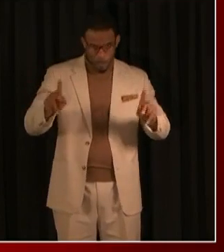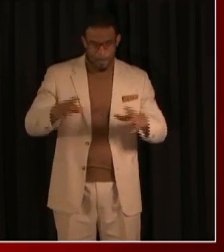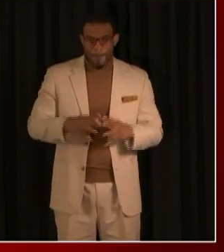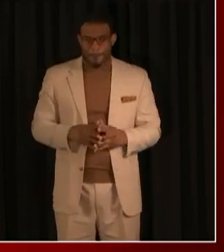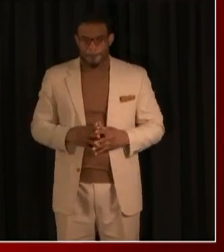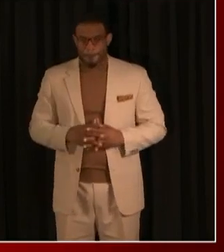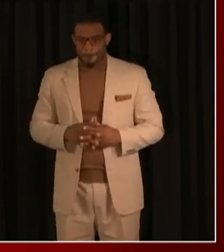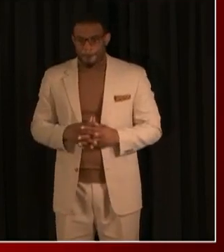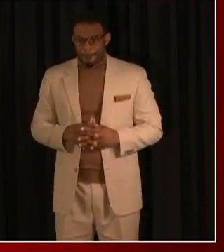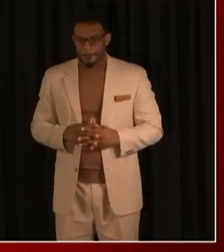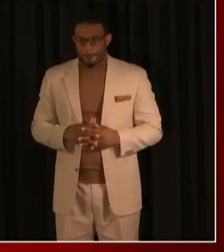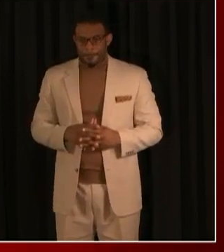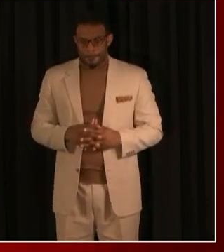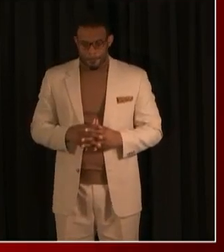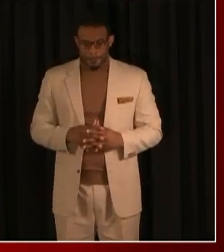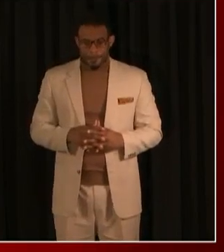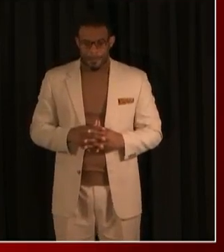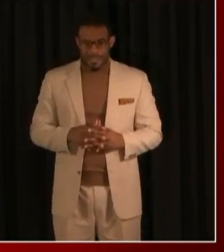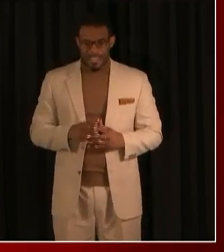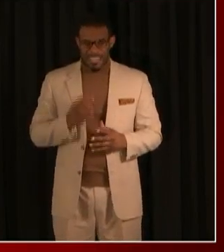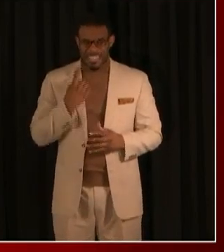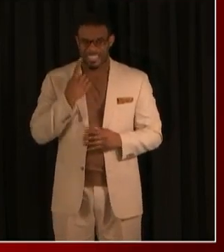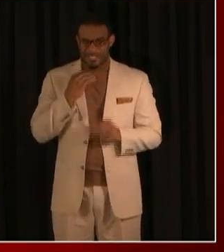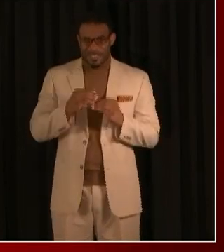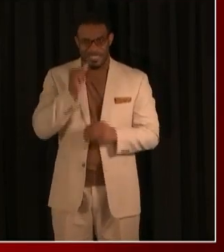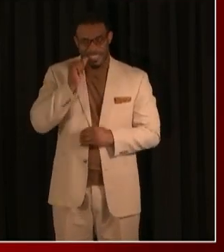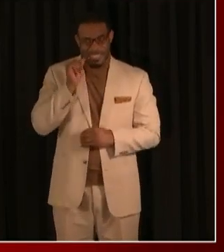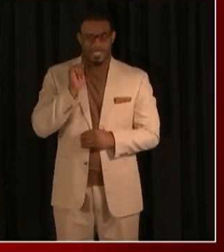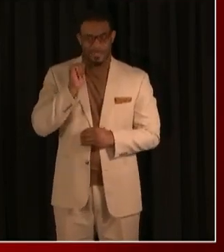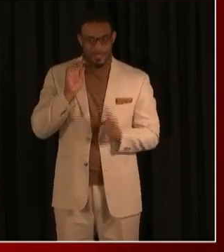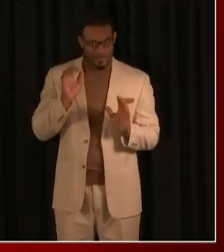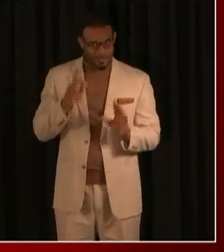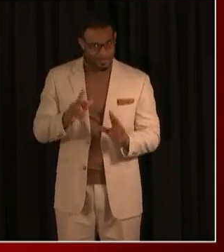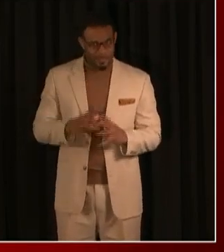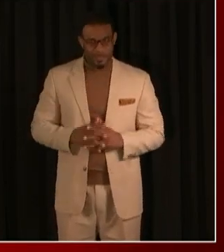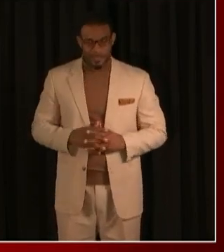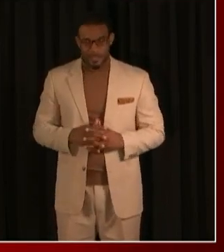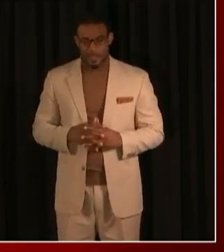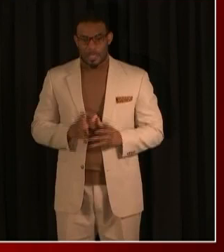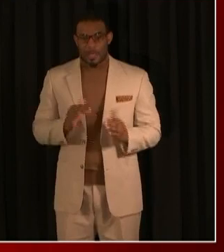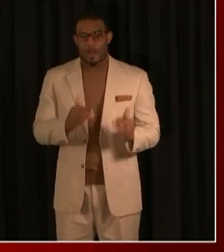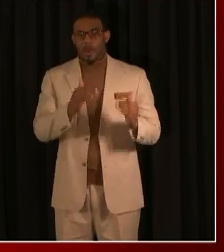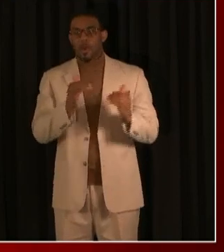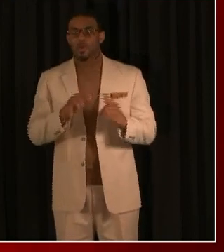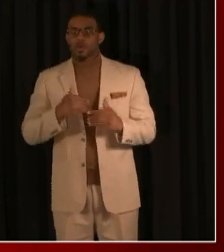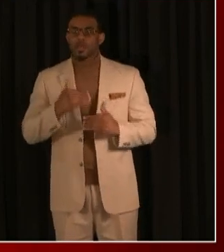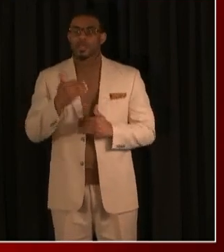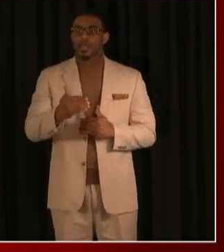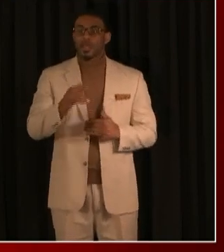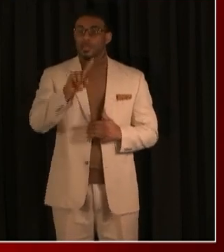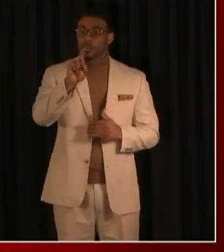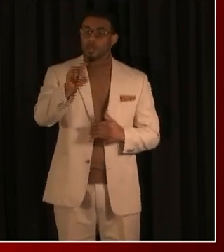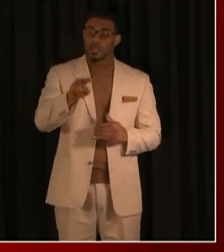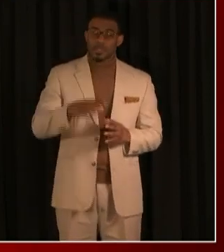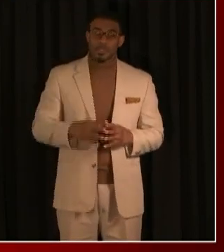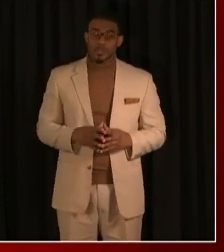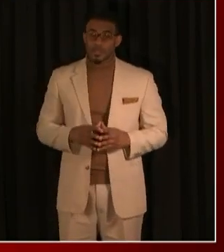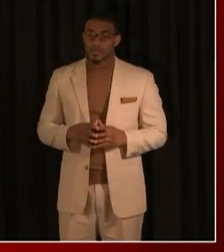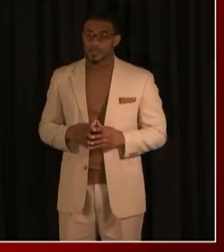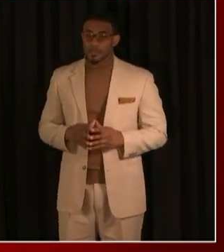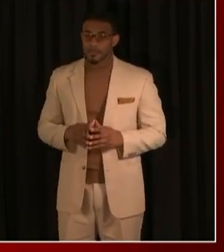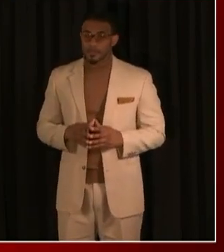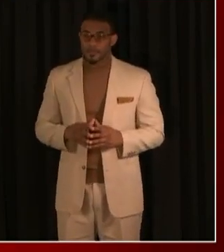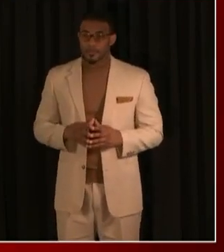the those fixes yesterday. So we're happy to share those with y'all. We're going to go to our next